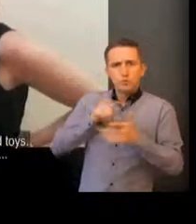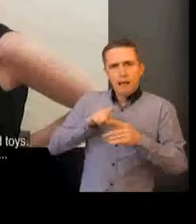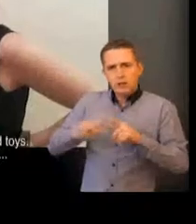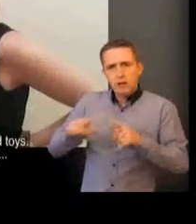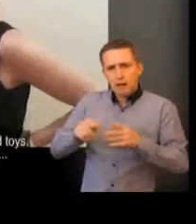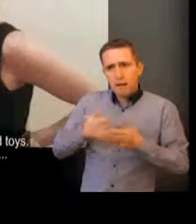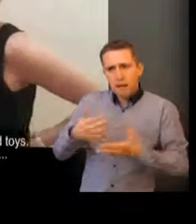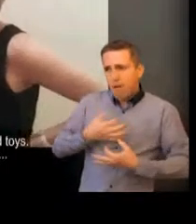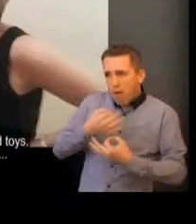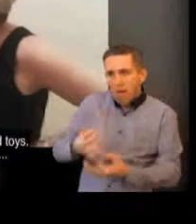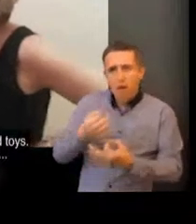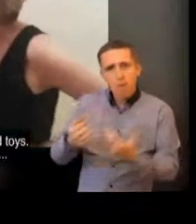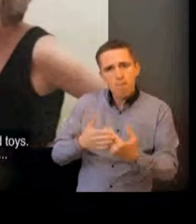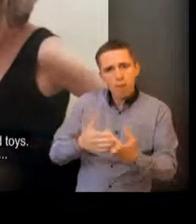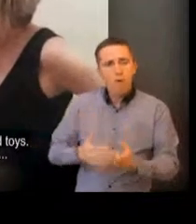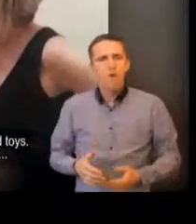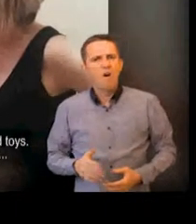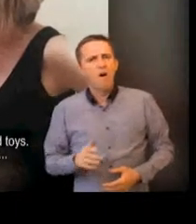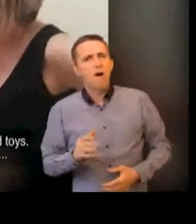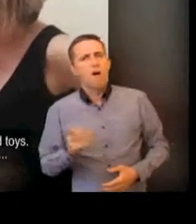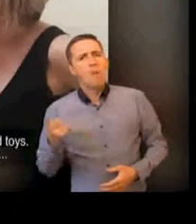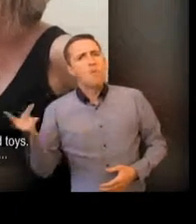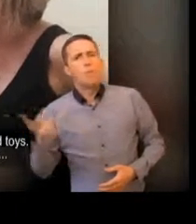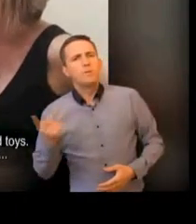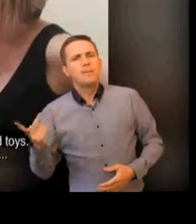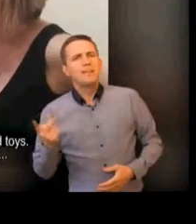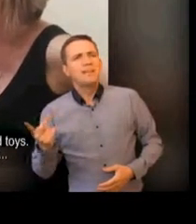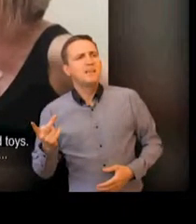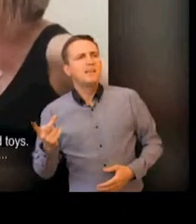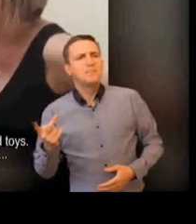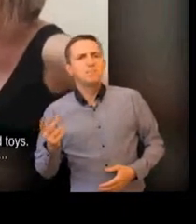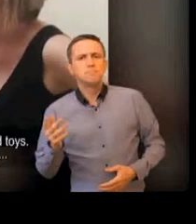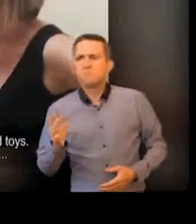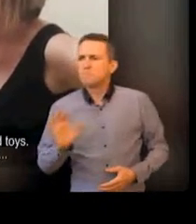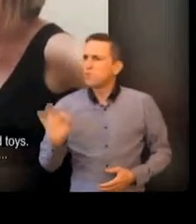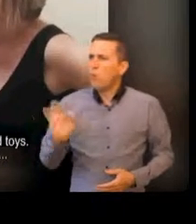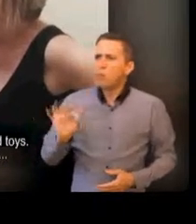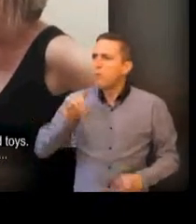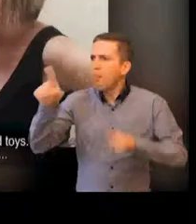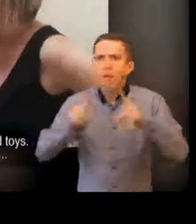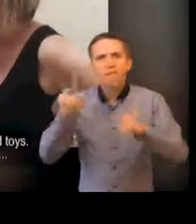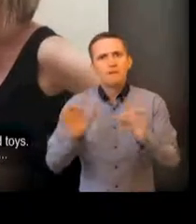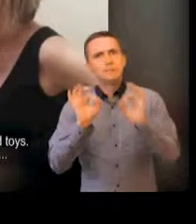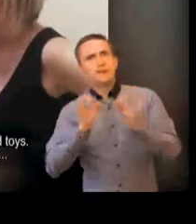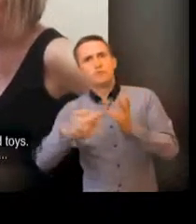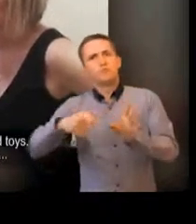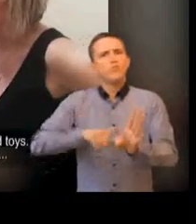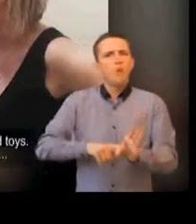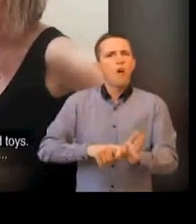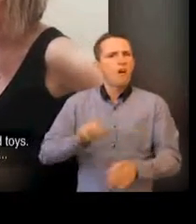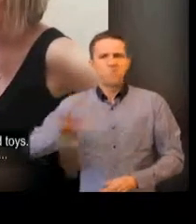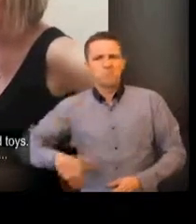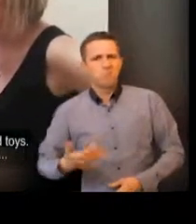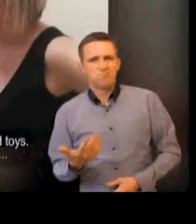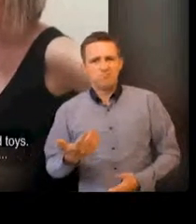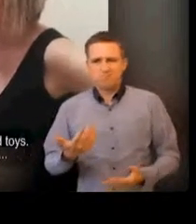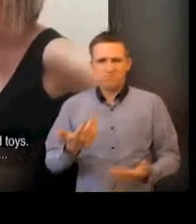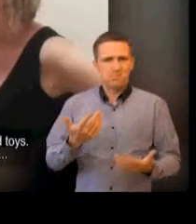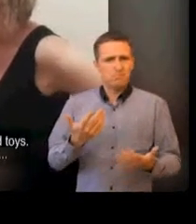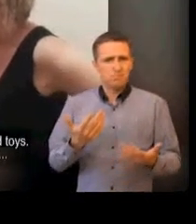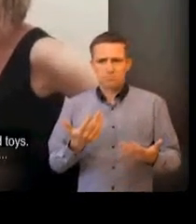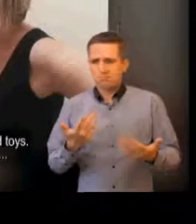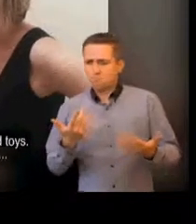got, and also to use the other senses, touch and hearing and all that kind of thing. So when you're looking at resources or toys and things like that for the house, do you tend